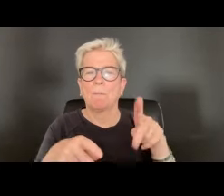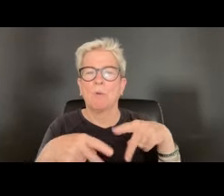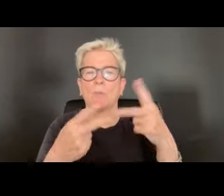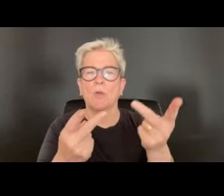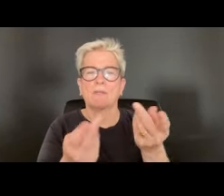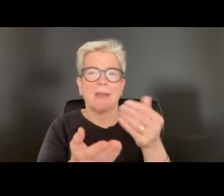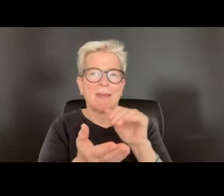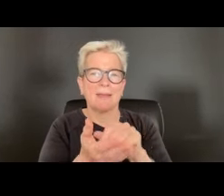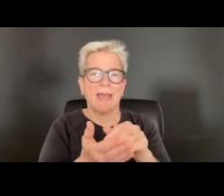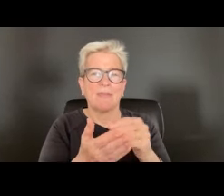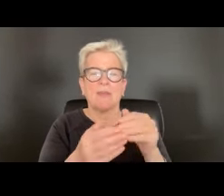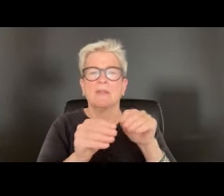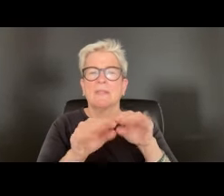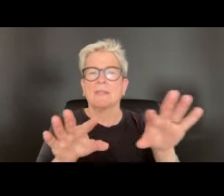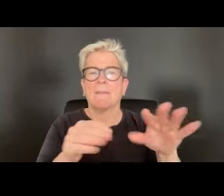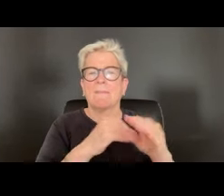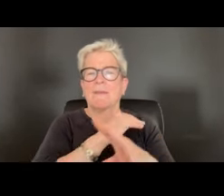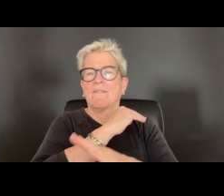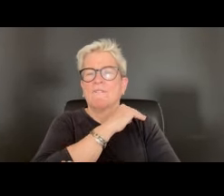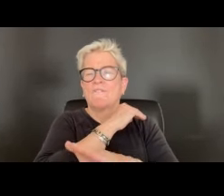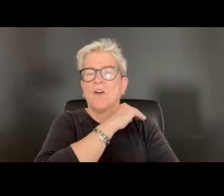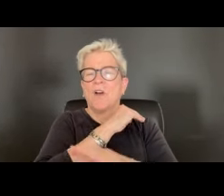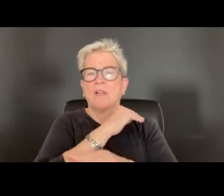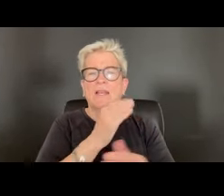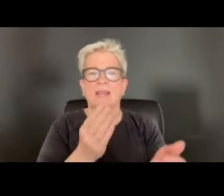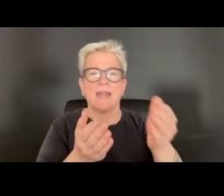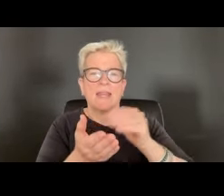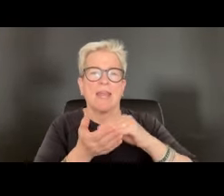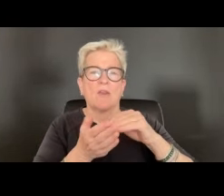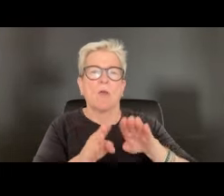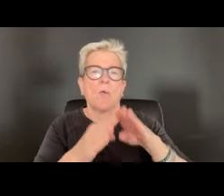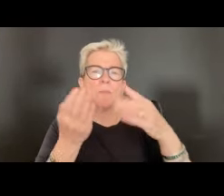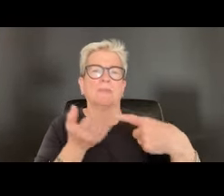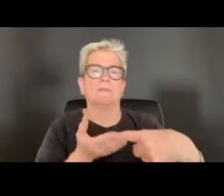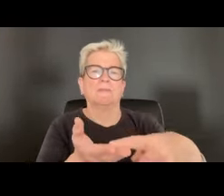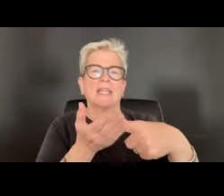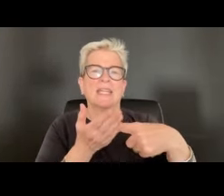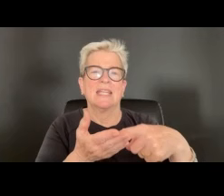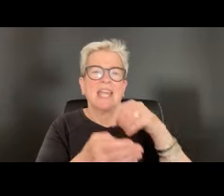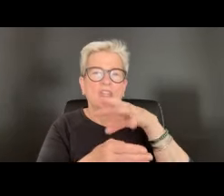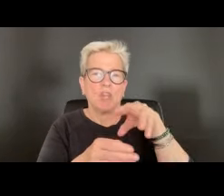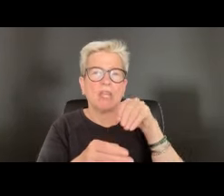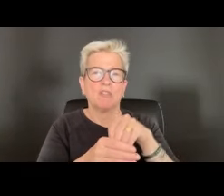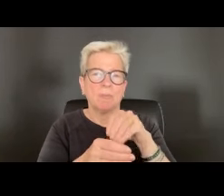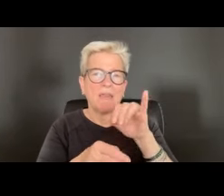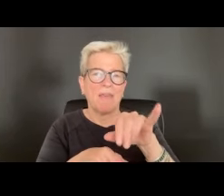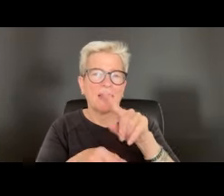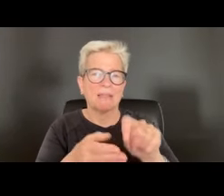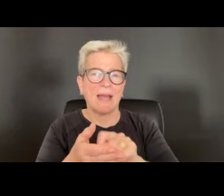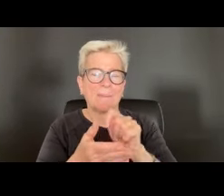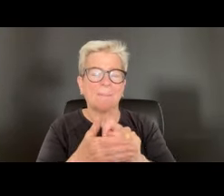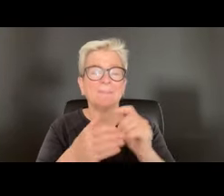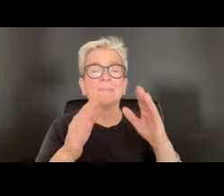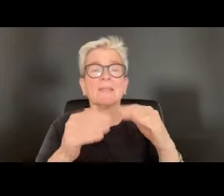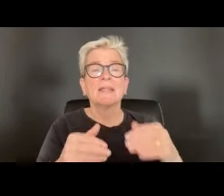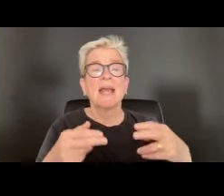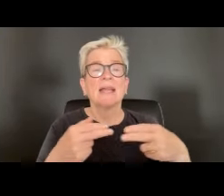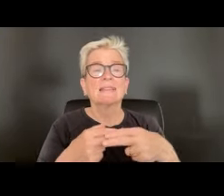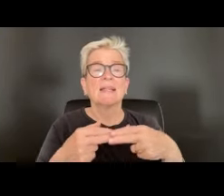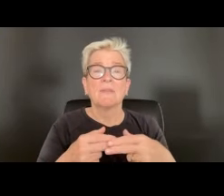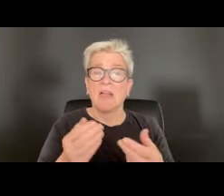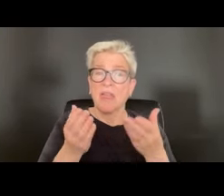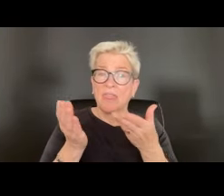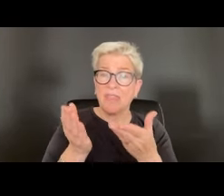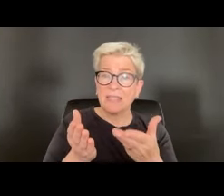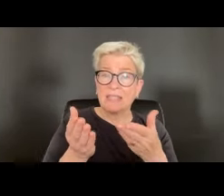the fall, and we'll have another round of engagement on those. Next slide. This is an example